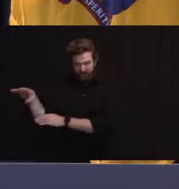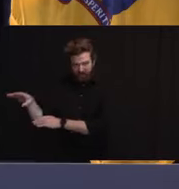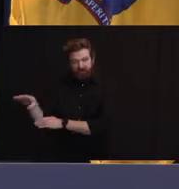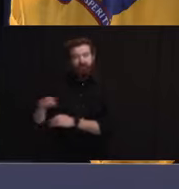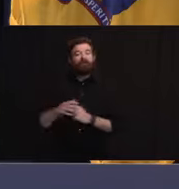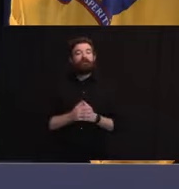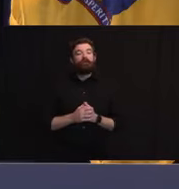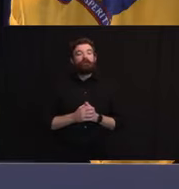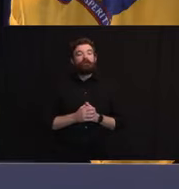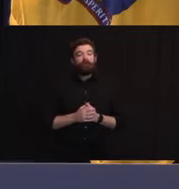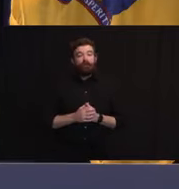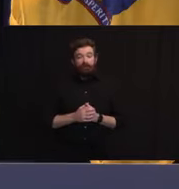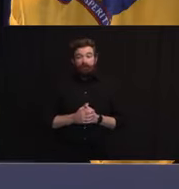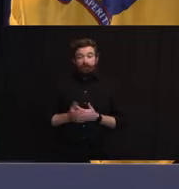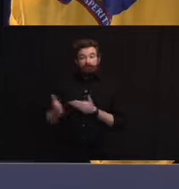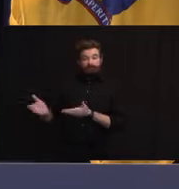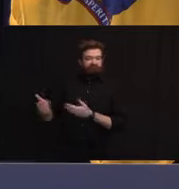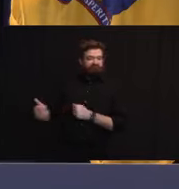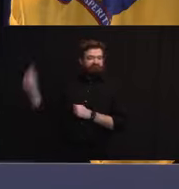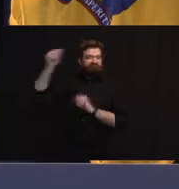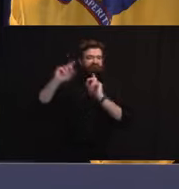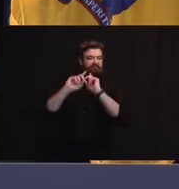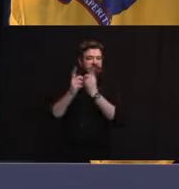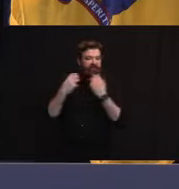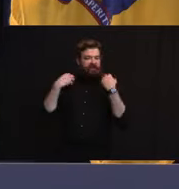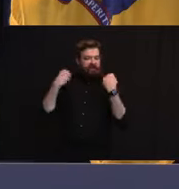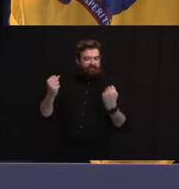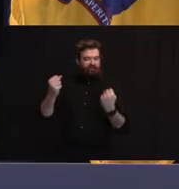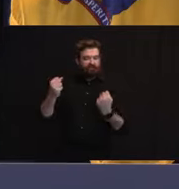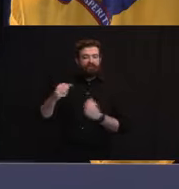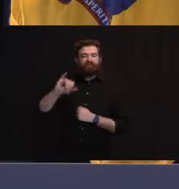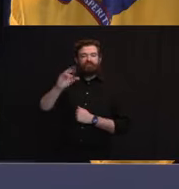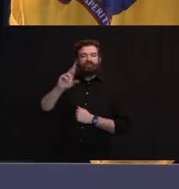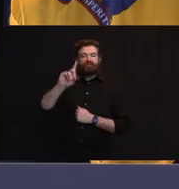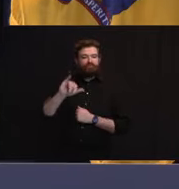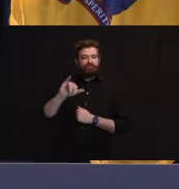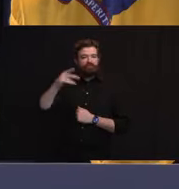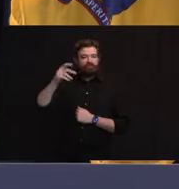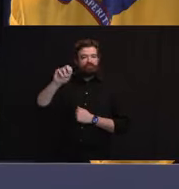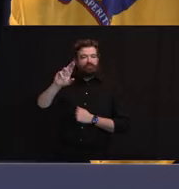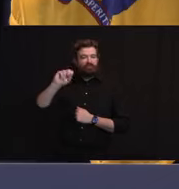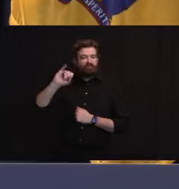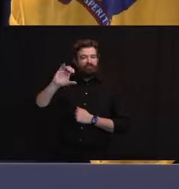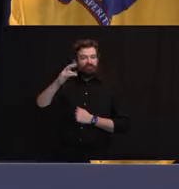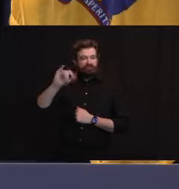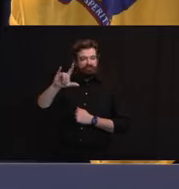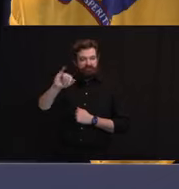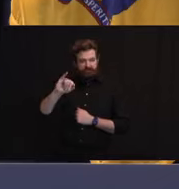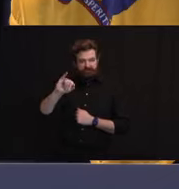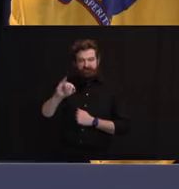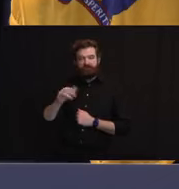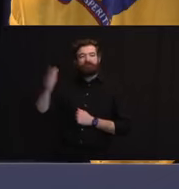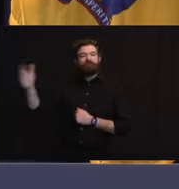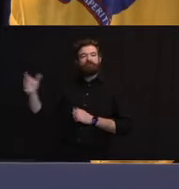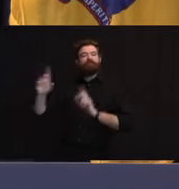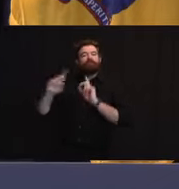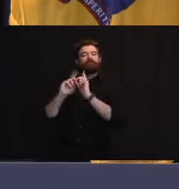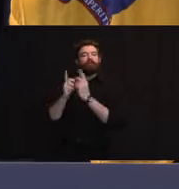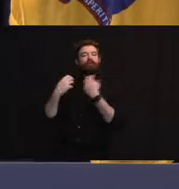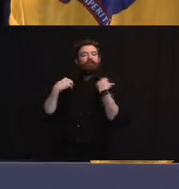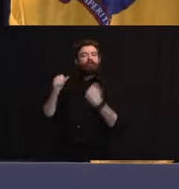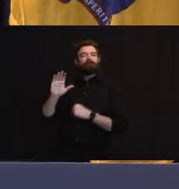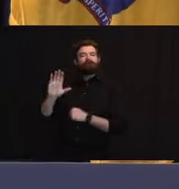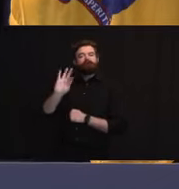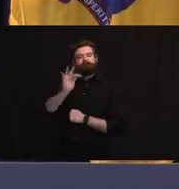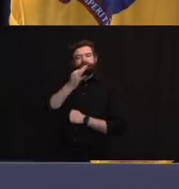the Commissioner of the Department of Health, Judy Persichelli. To her right, the Department of Health's Communicable Disease Service Medical